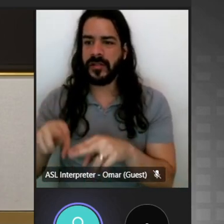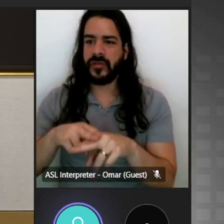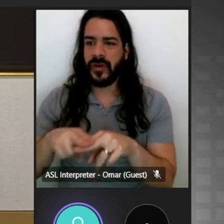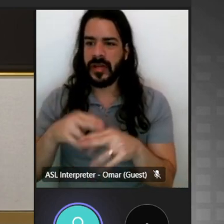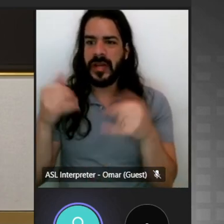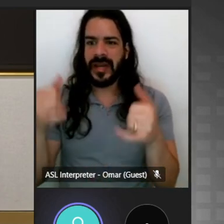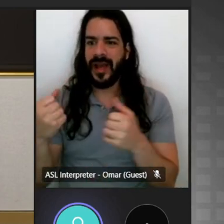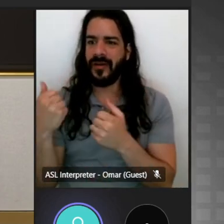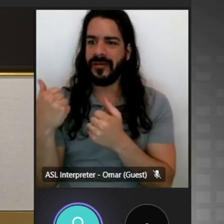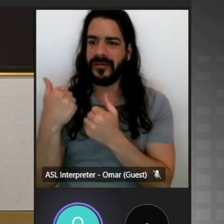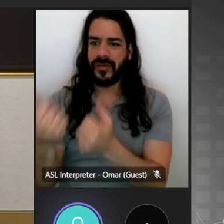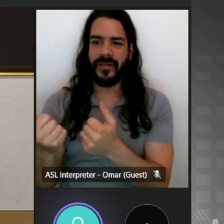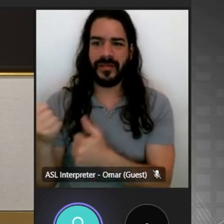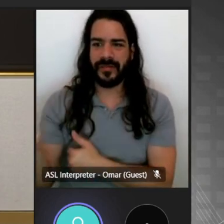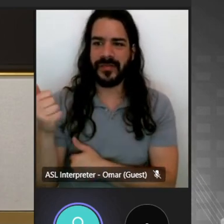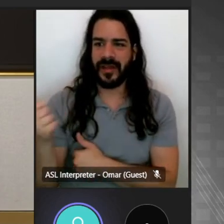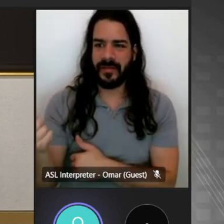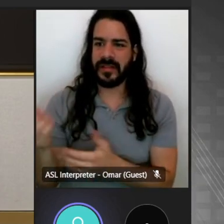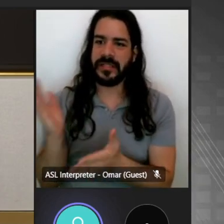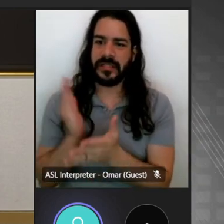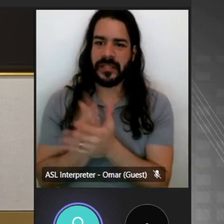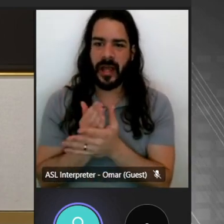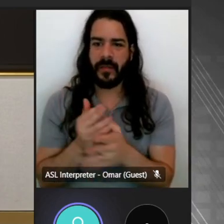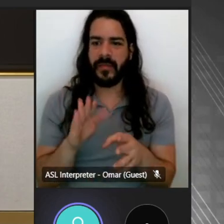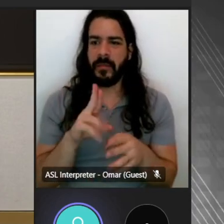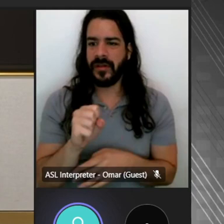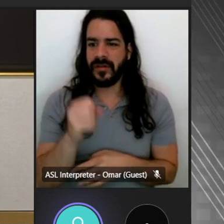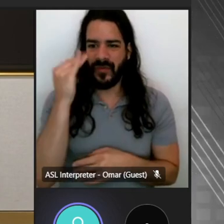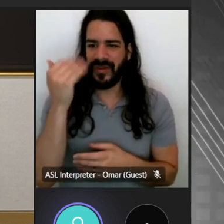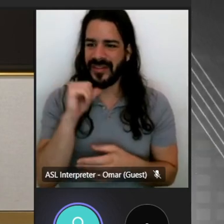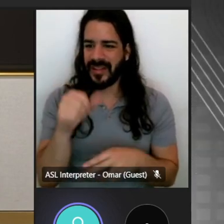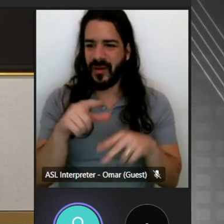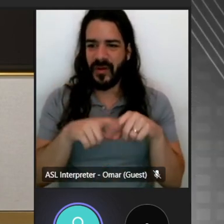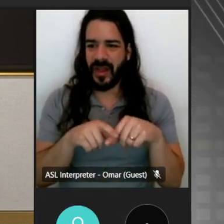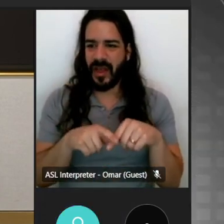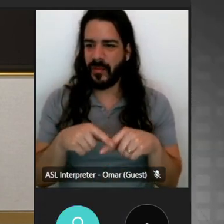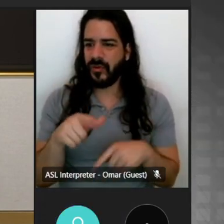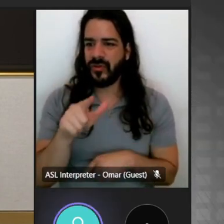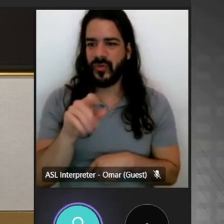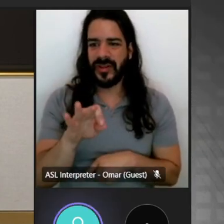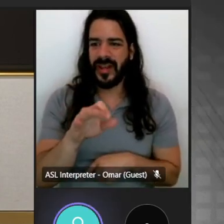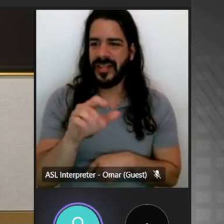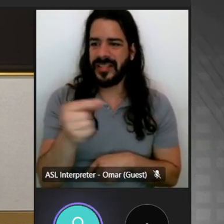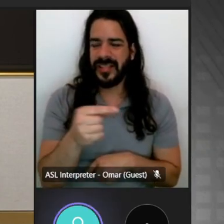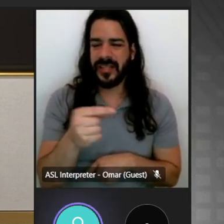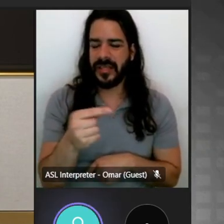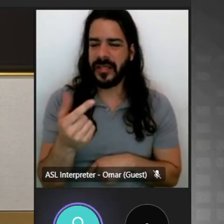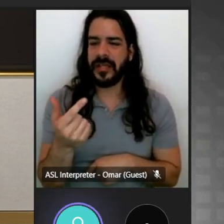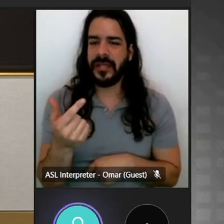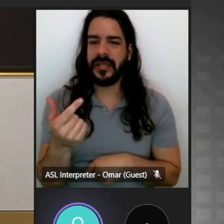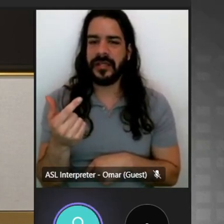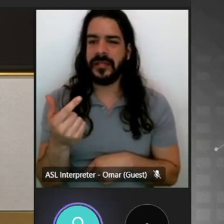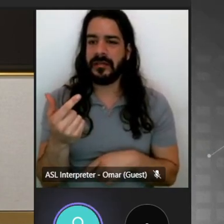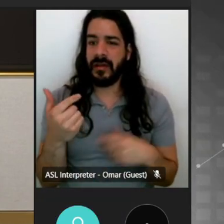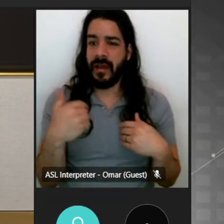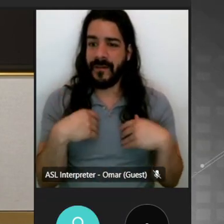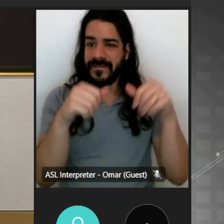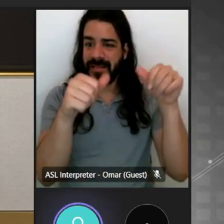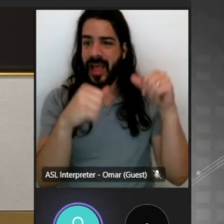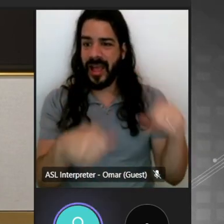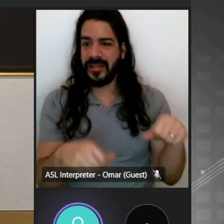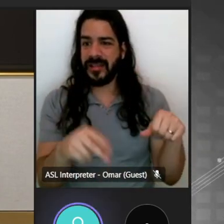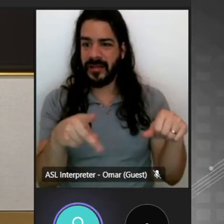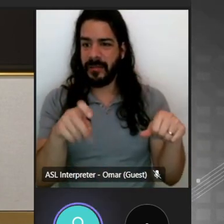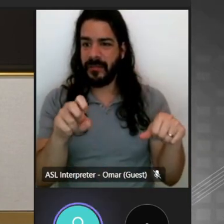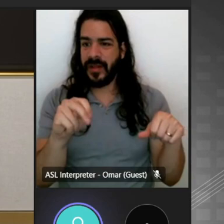and train, they've stopped taking it and they're driving themselves because the buses are not reliable, especially the 29G. There